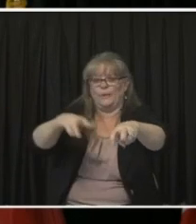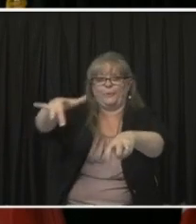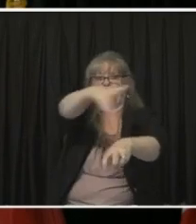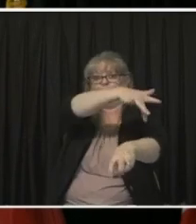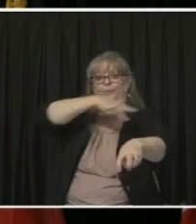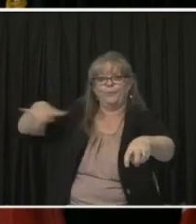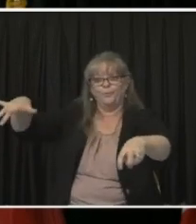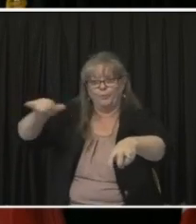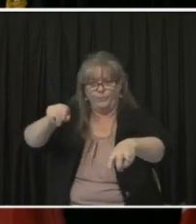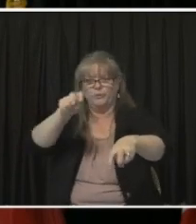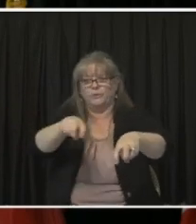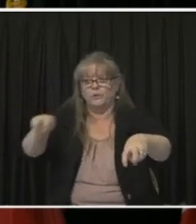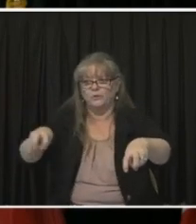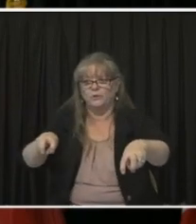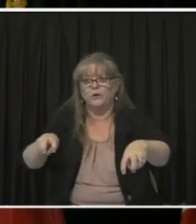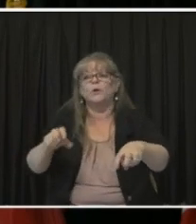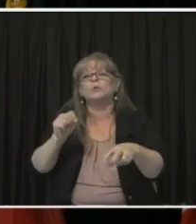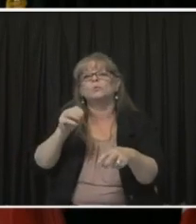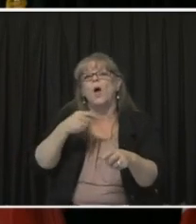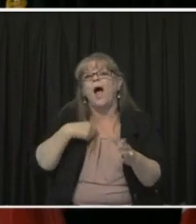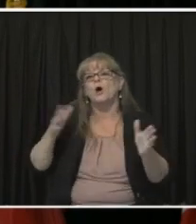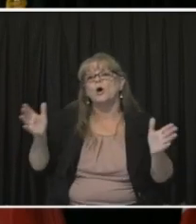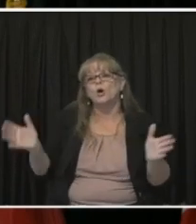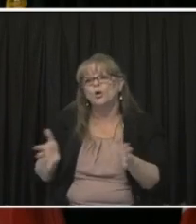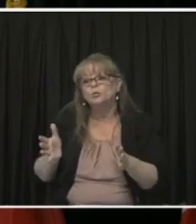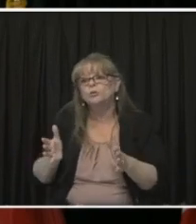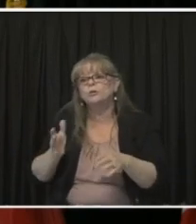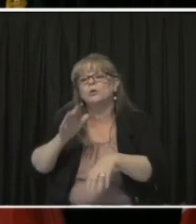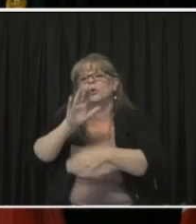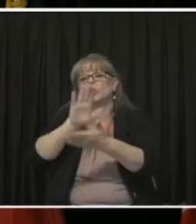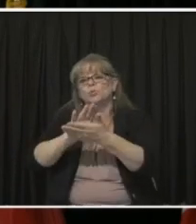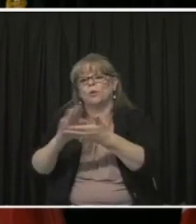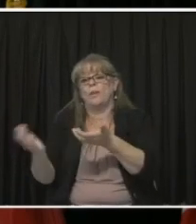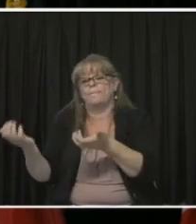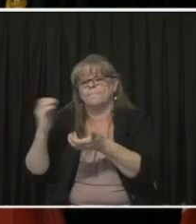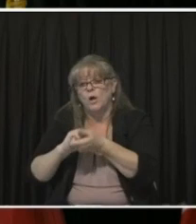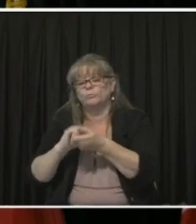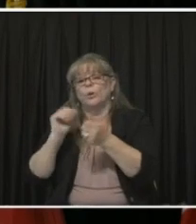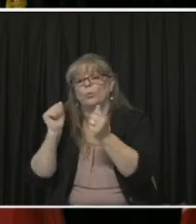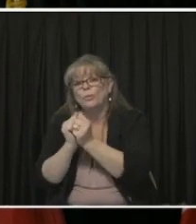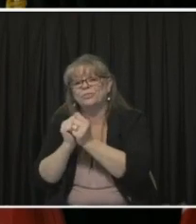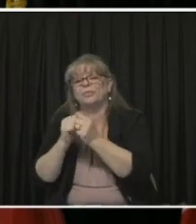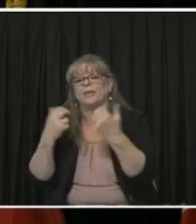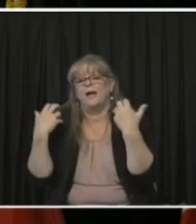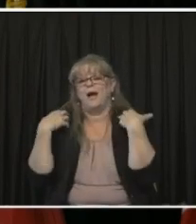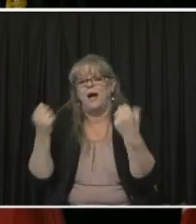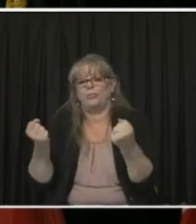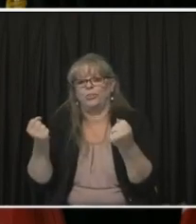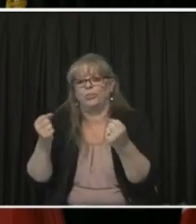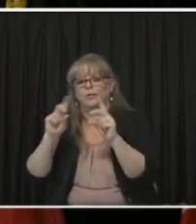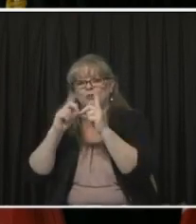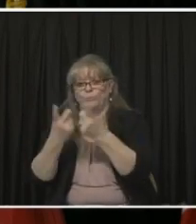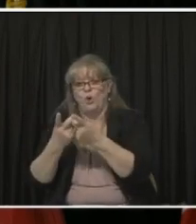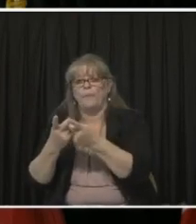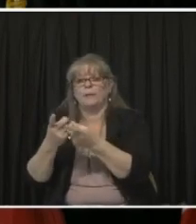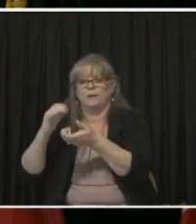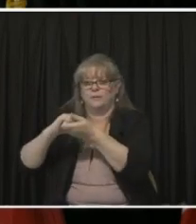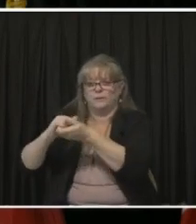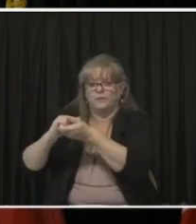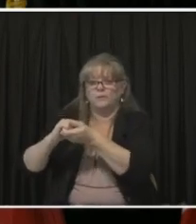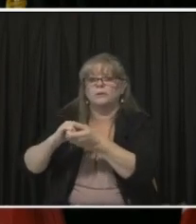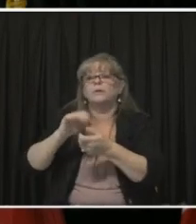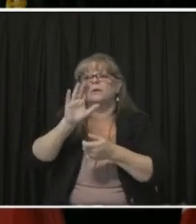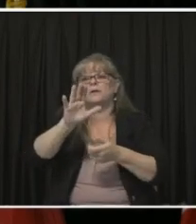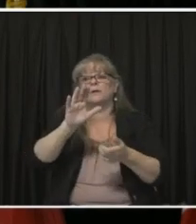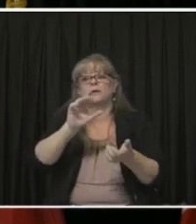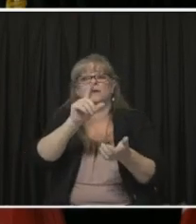county health department. But to be clear, this is not looking like what graduations or commencement looked like in years past. I